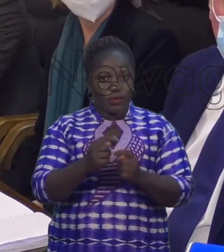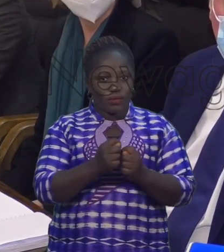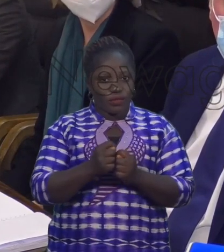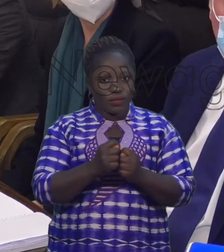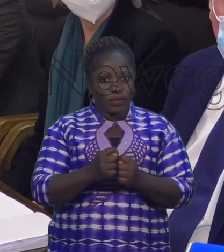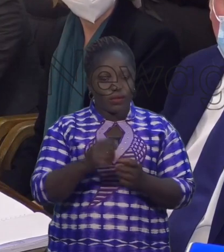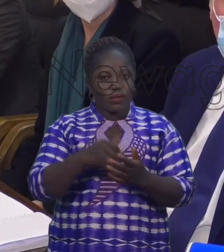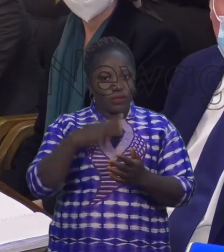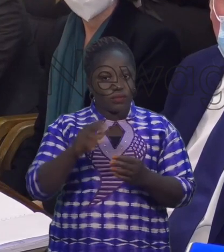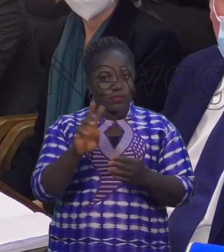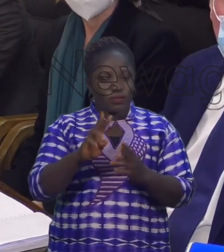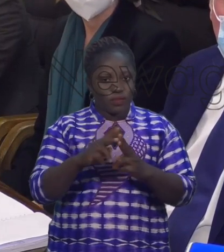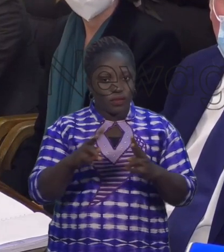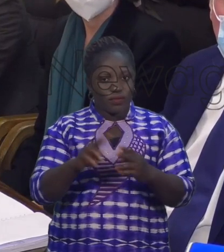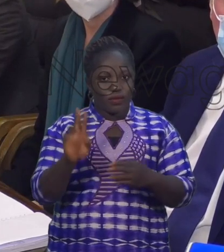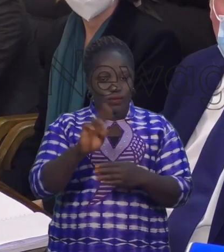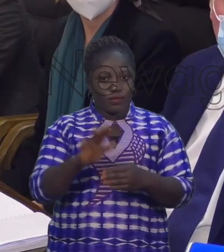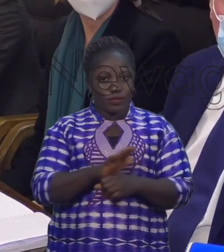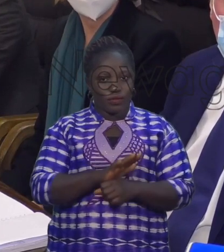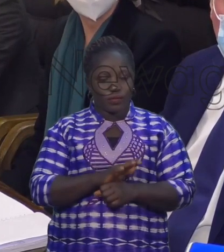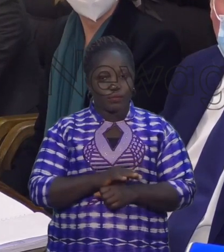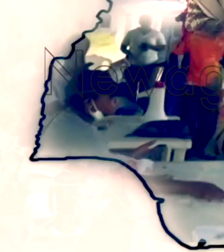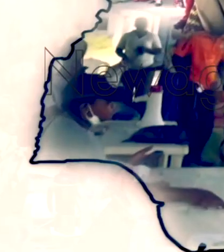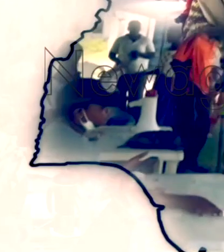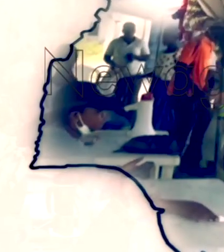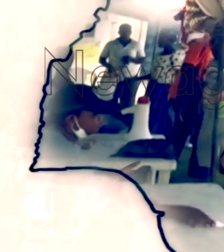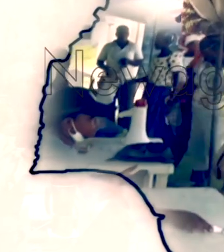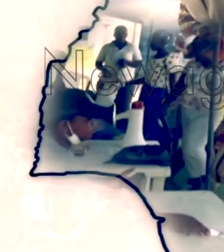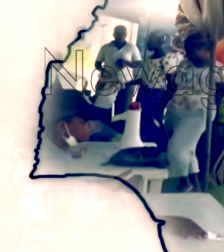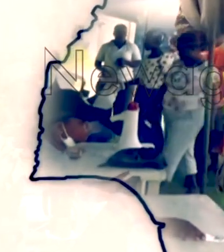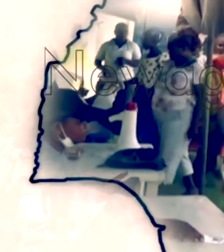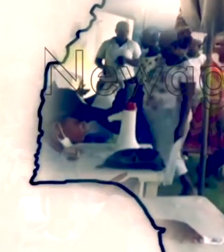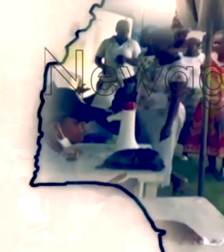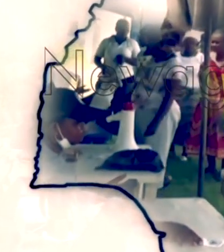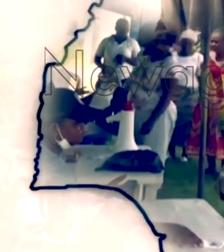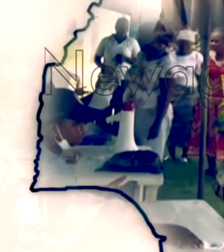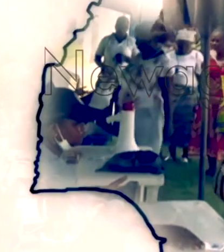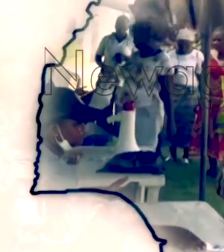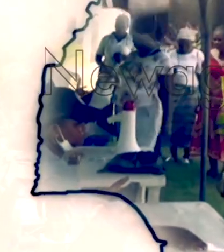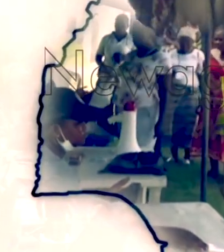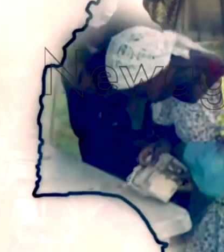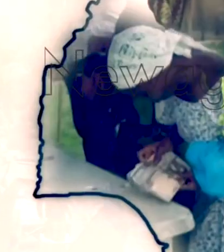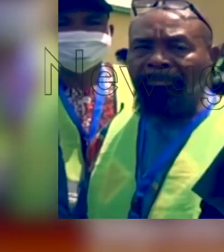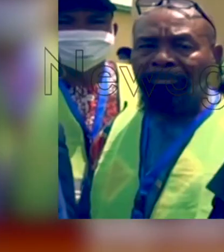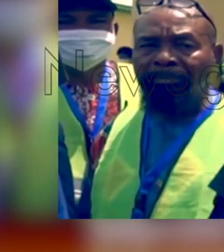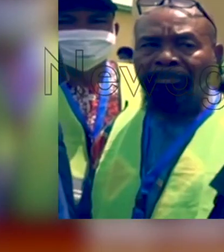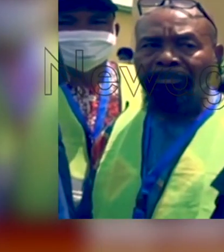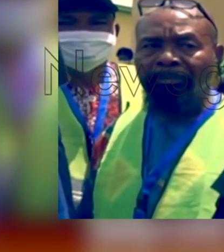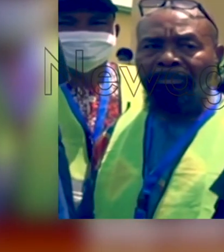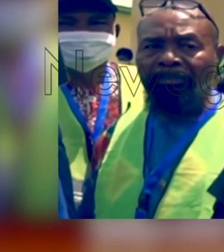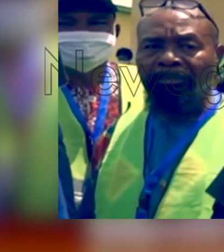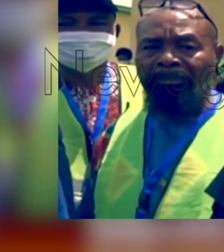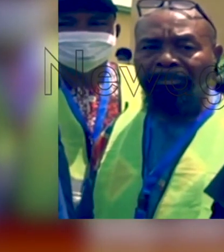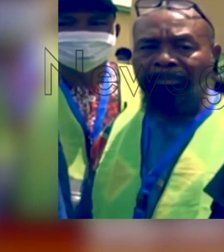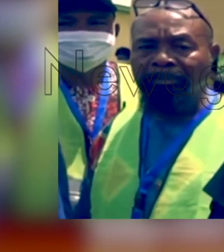very, very productive visit, and it was very, very useful for me. Across the six geopolitical zones. To use